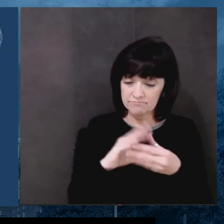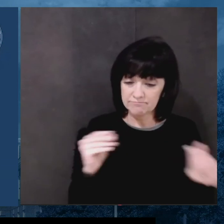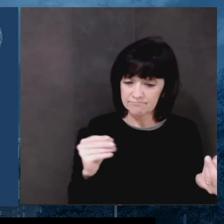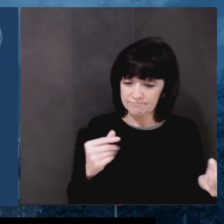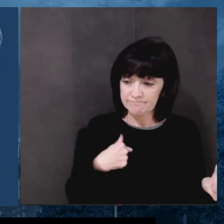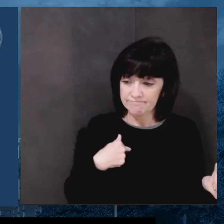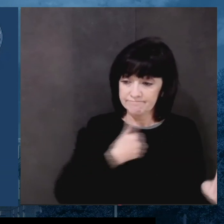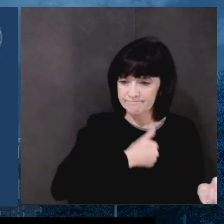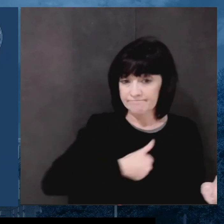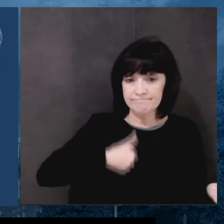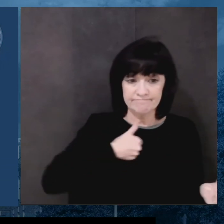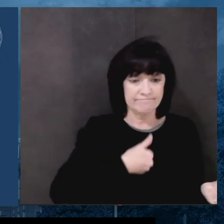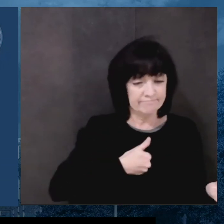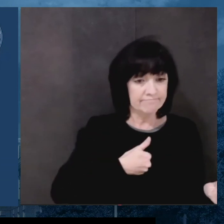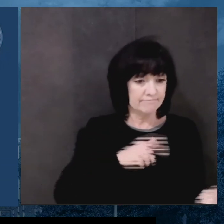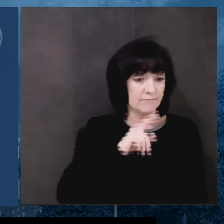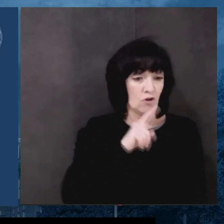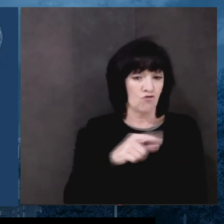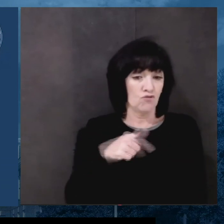any business operation